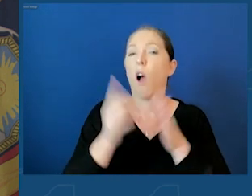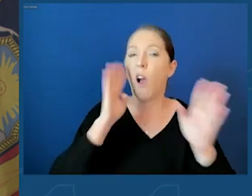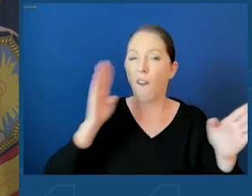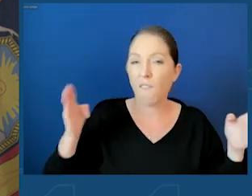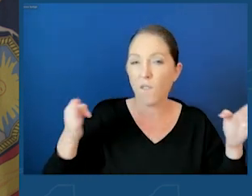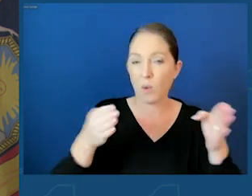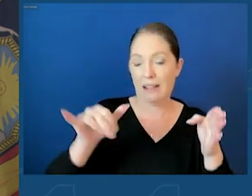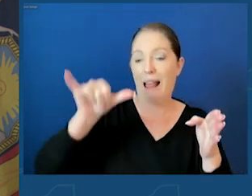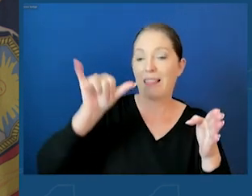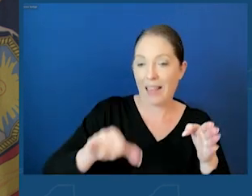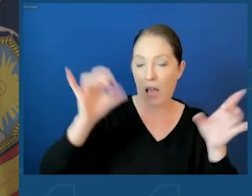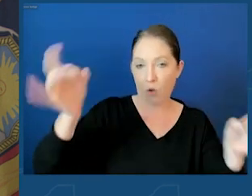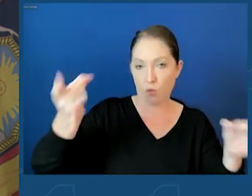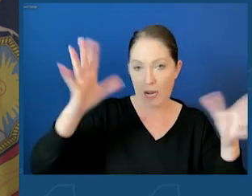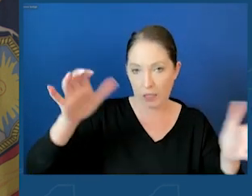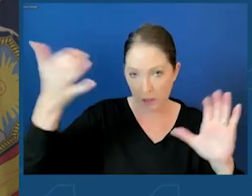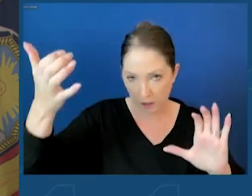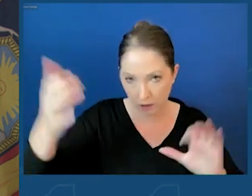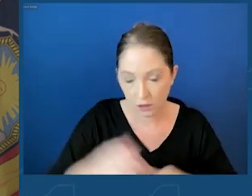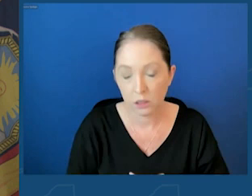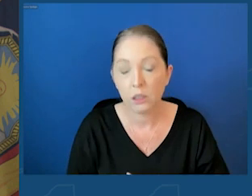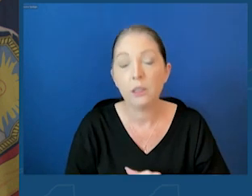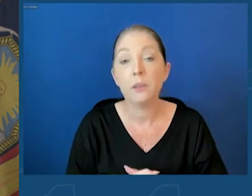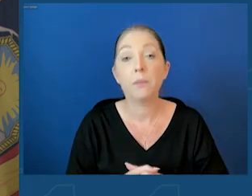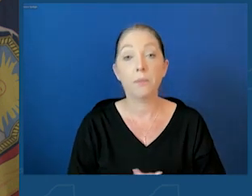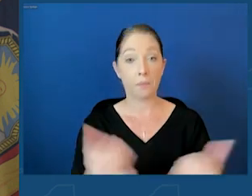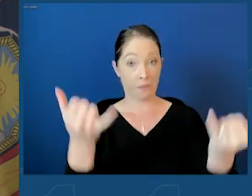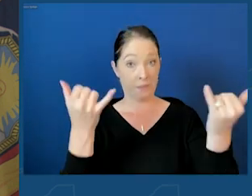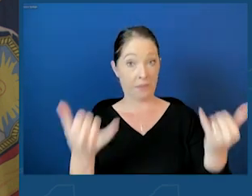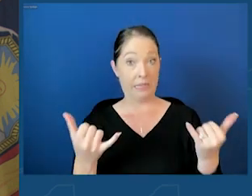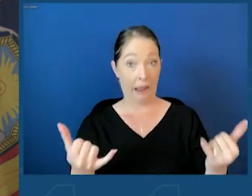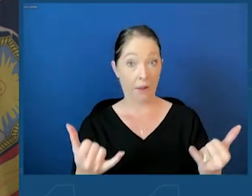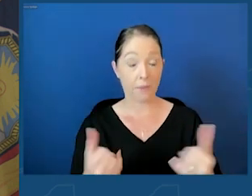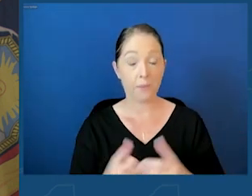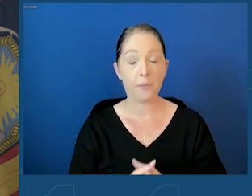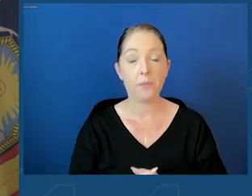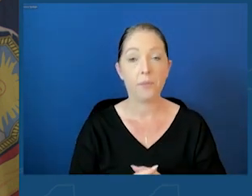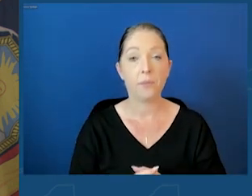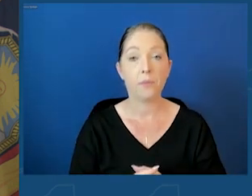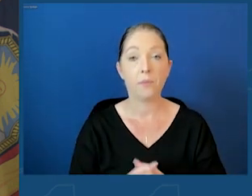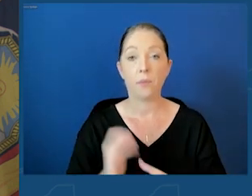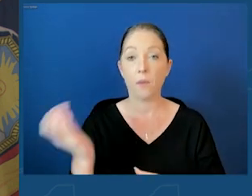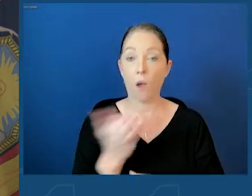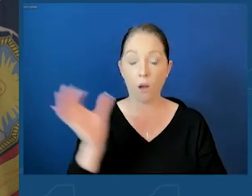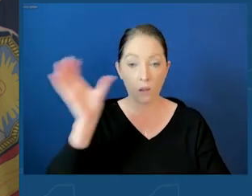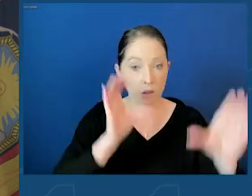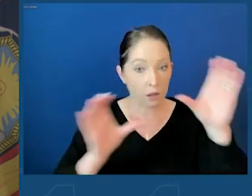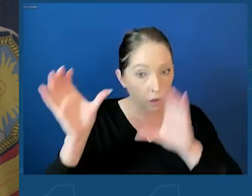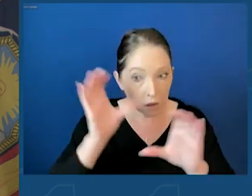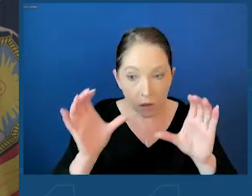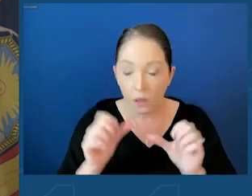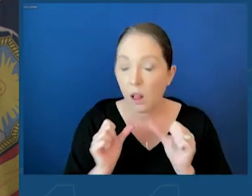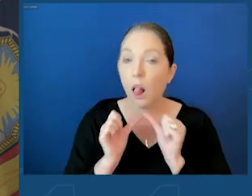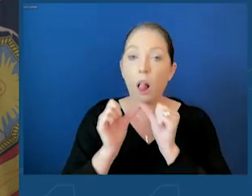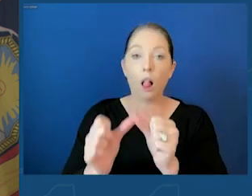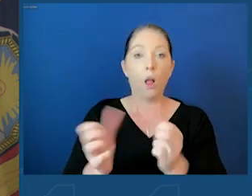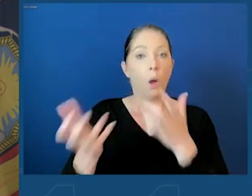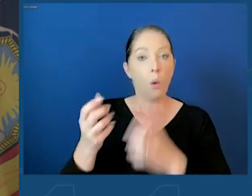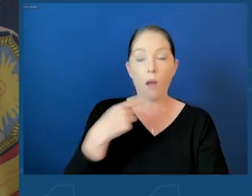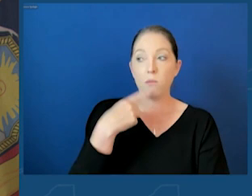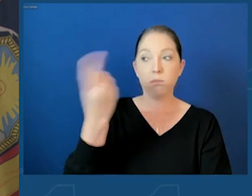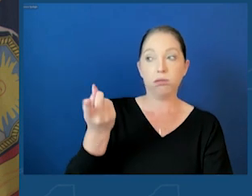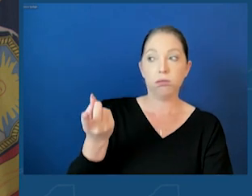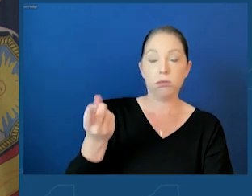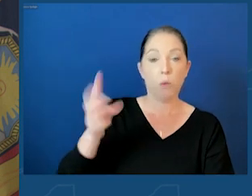that crisis as well. And today, our quest continues to squarely tell the White House,